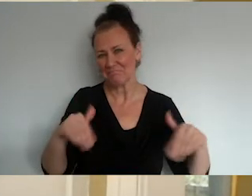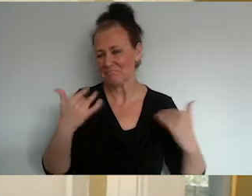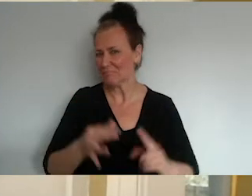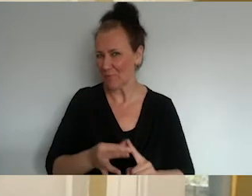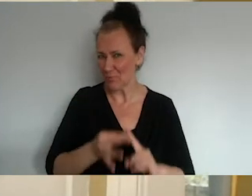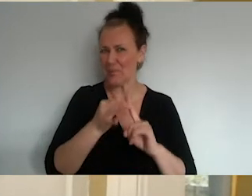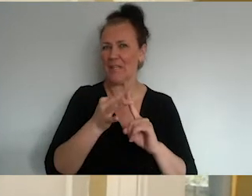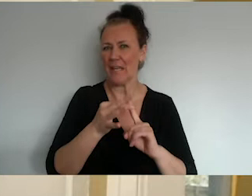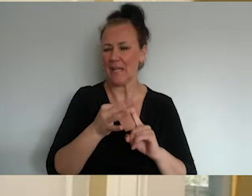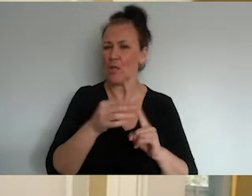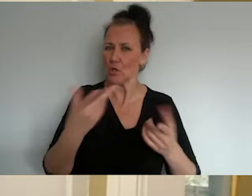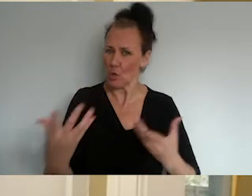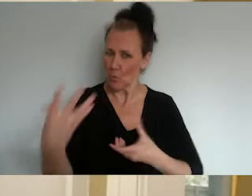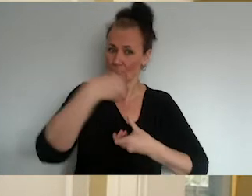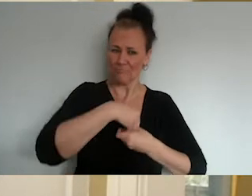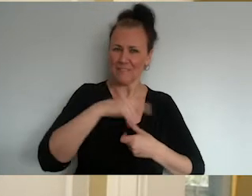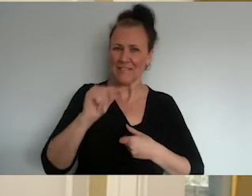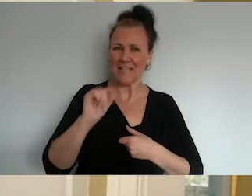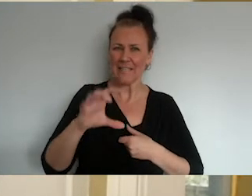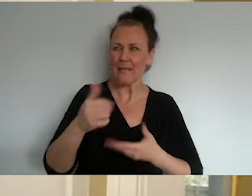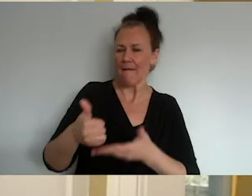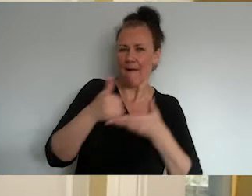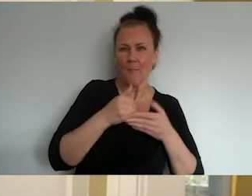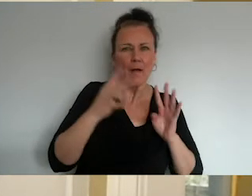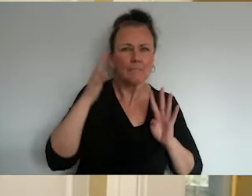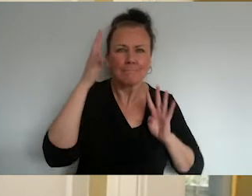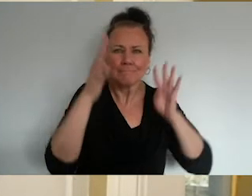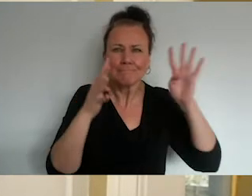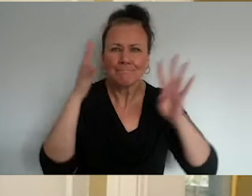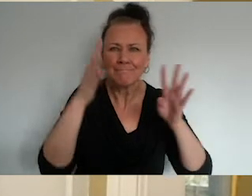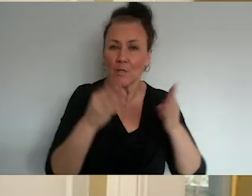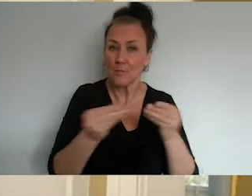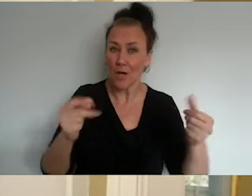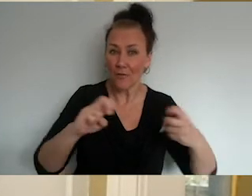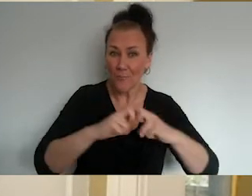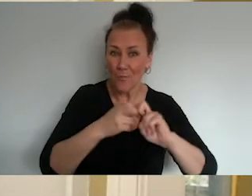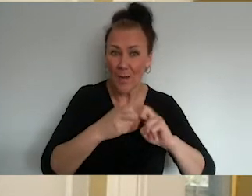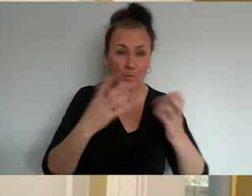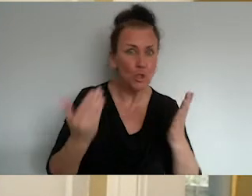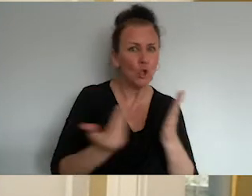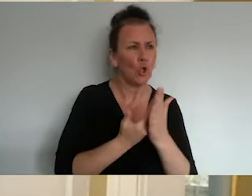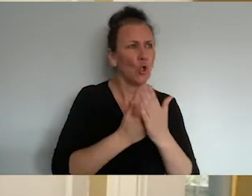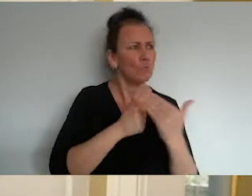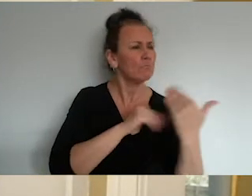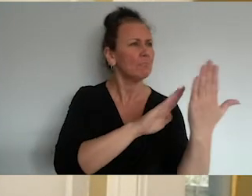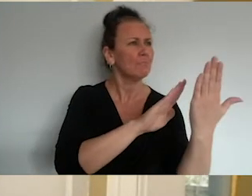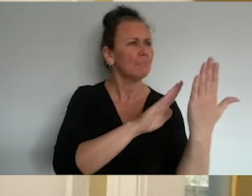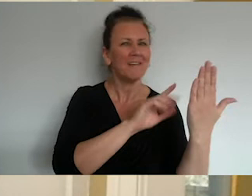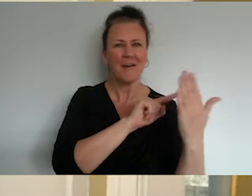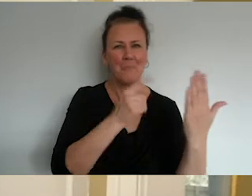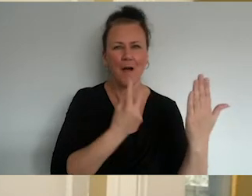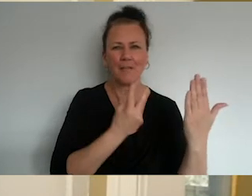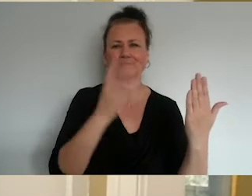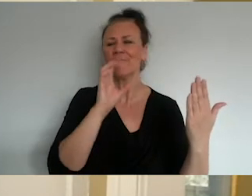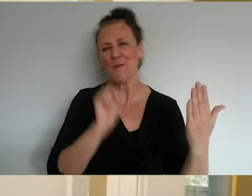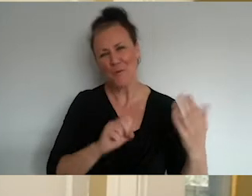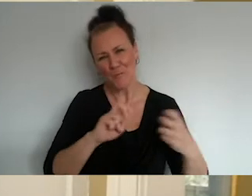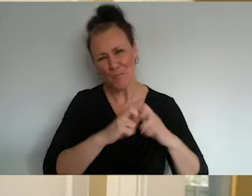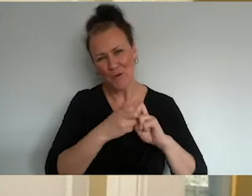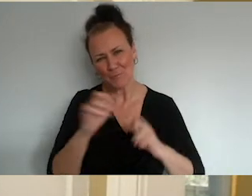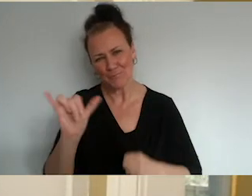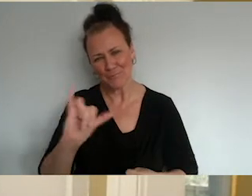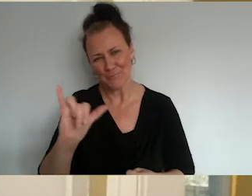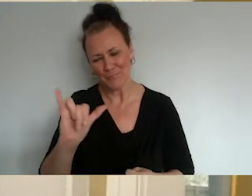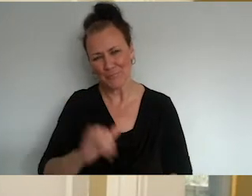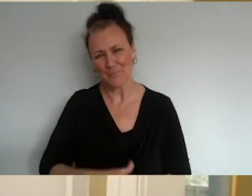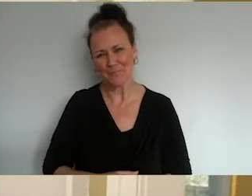of you will join with TC as we once again develop new solutions for old and new problems alike. Beyond recognizing